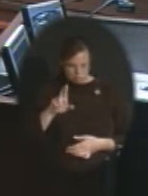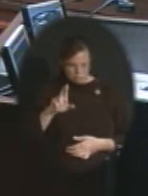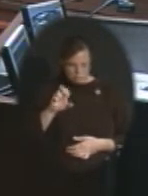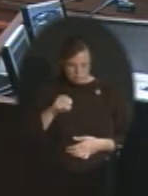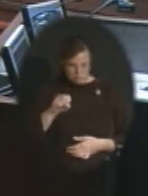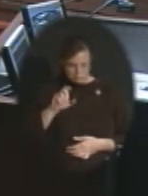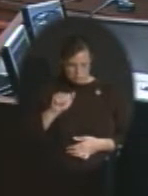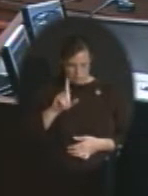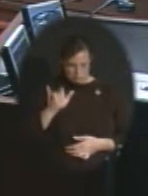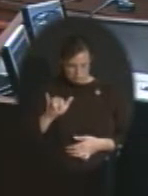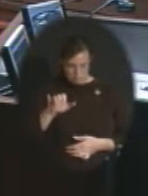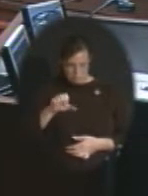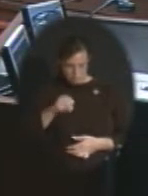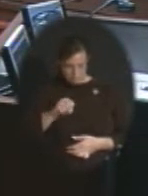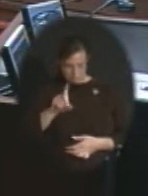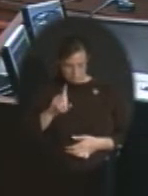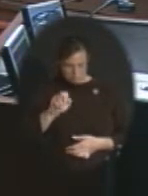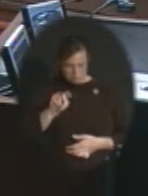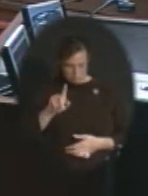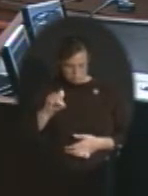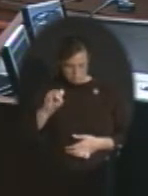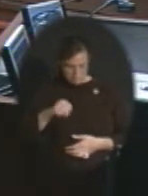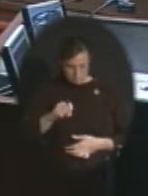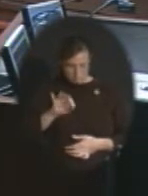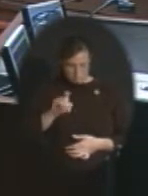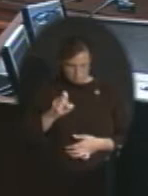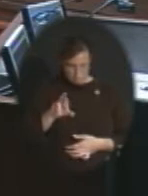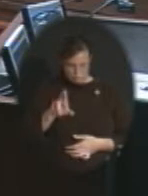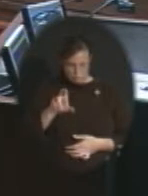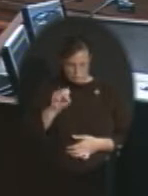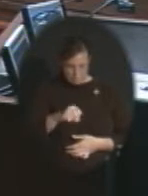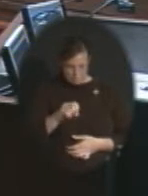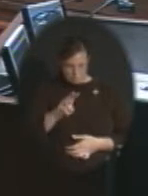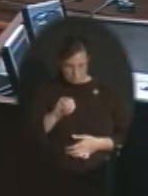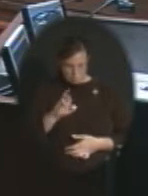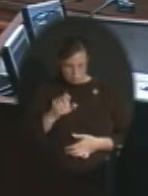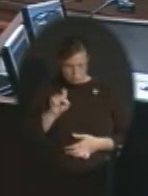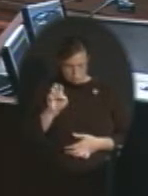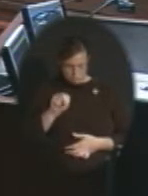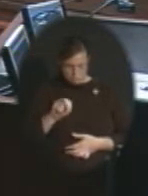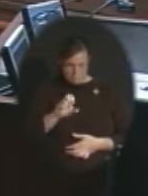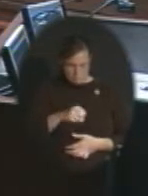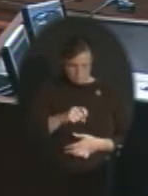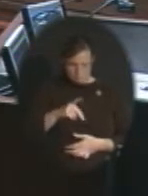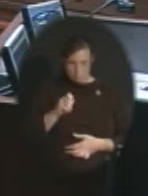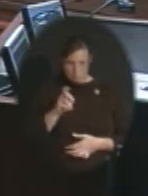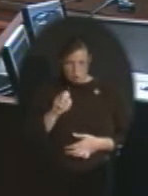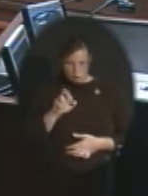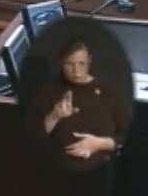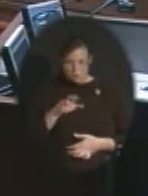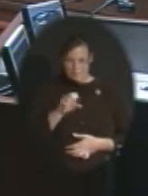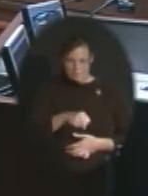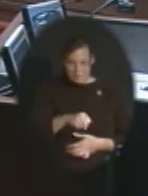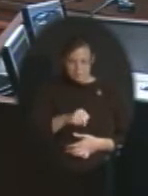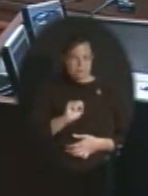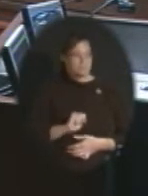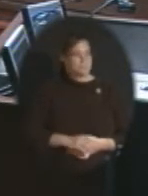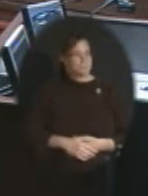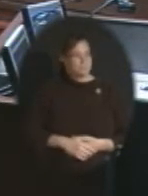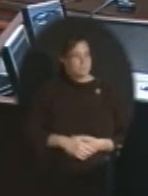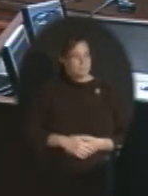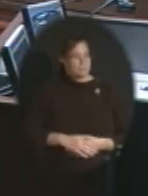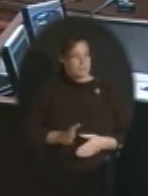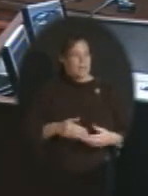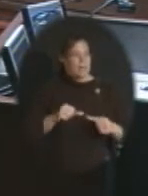Ms. Ashley? Yes. Dr. Daniels? Yes. Mrs. Felter? Yes. Mrs. Martin? Yes. Mr. Parker? Yes. The